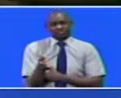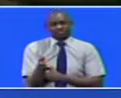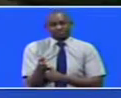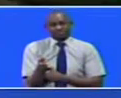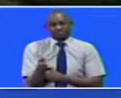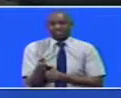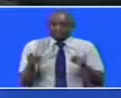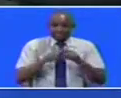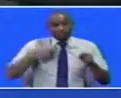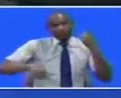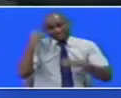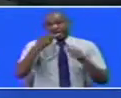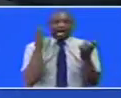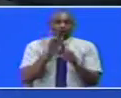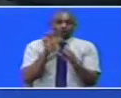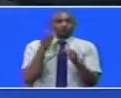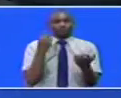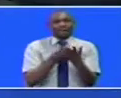It's like winning the lottery.